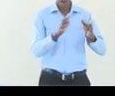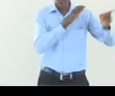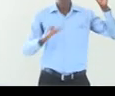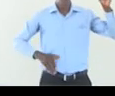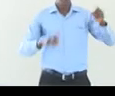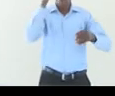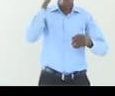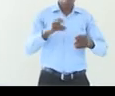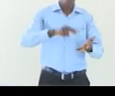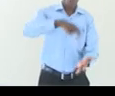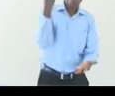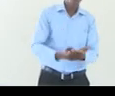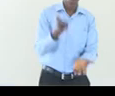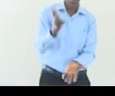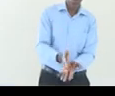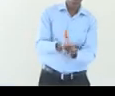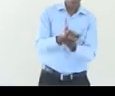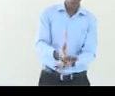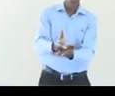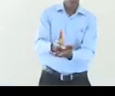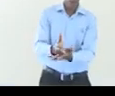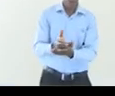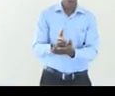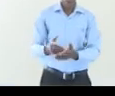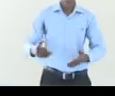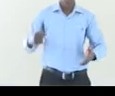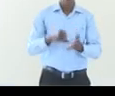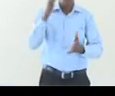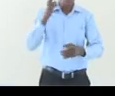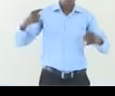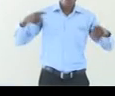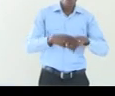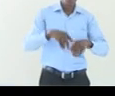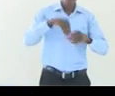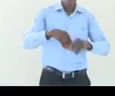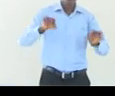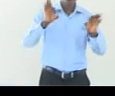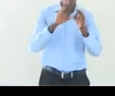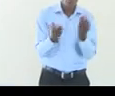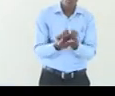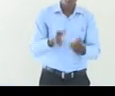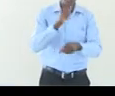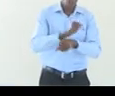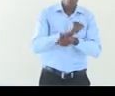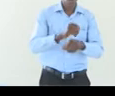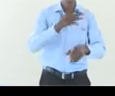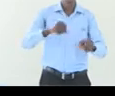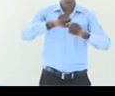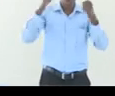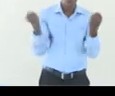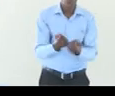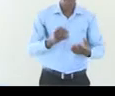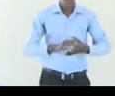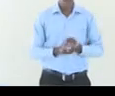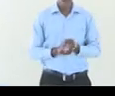Chibike has already begun to... You receive how many strokes of the cane? four or five strokes of the cane, you will receive